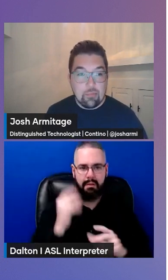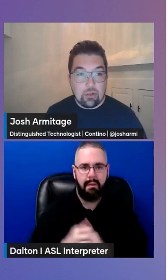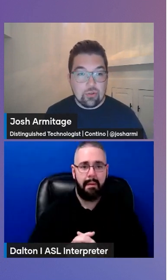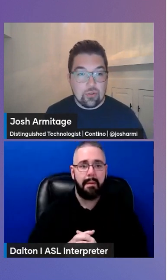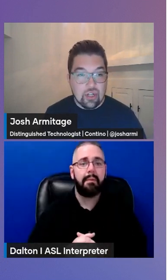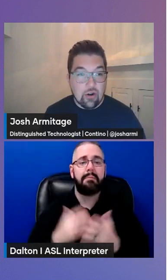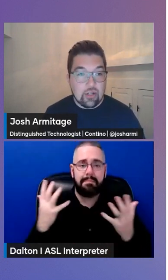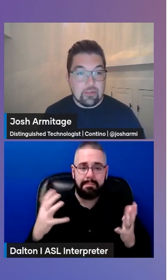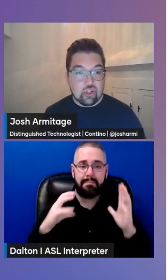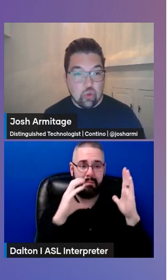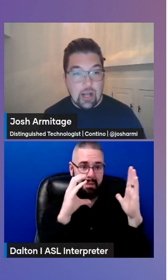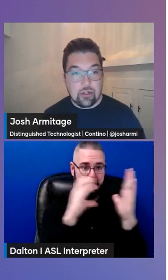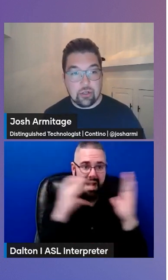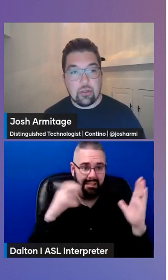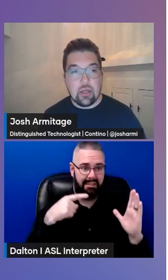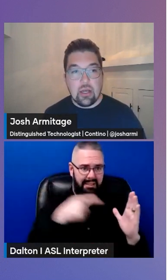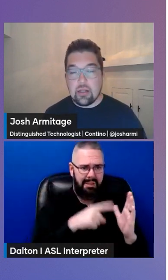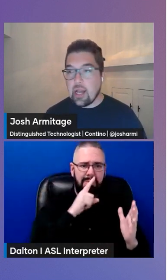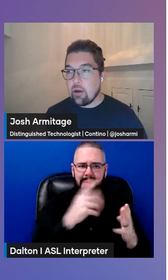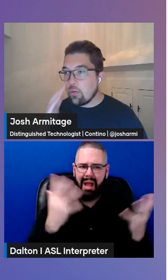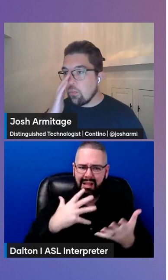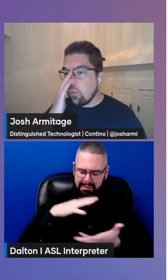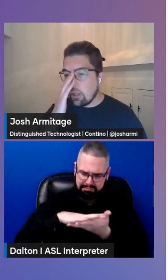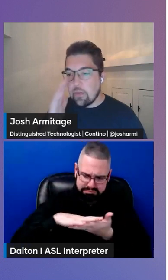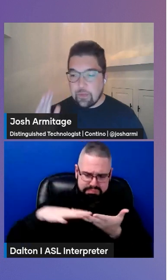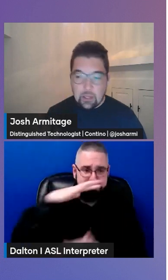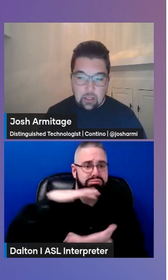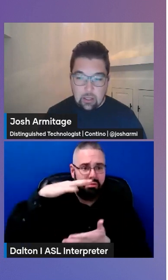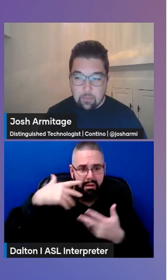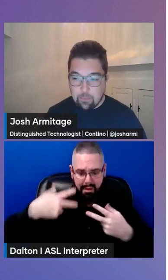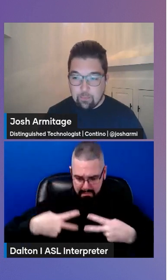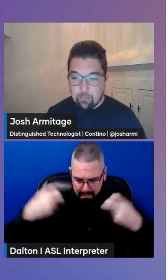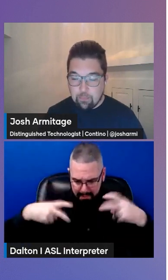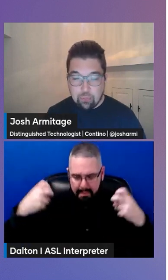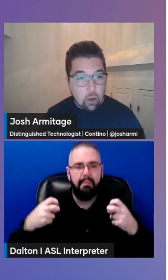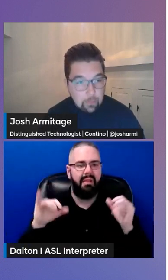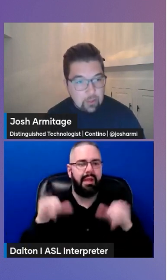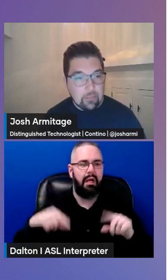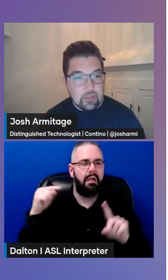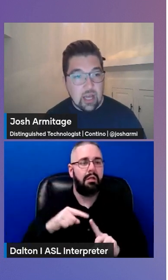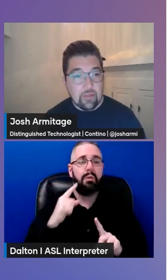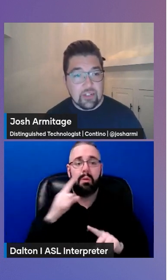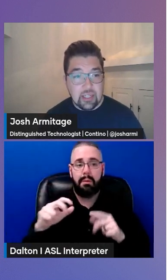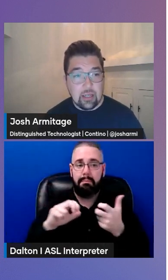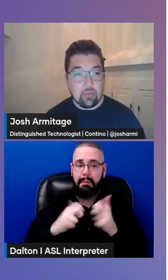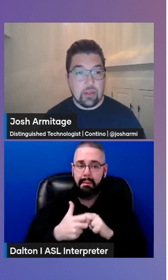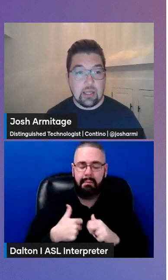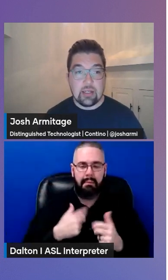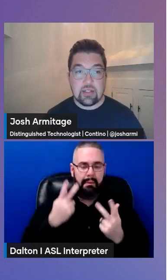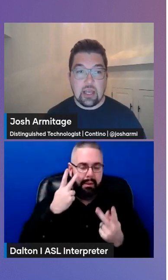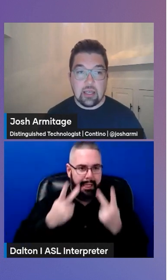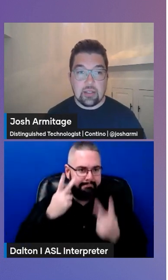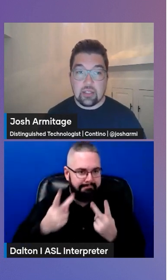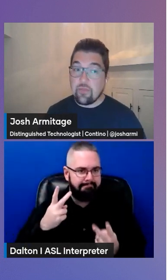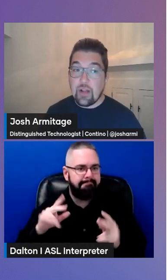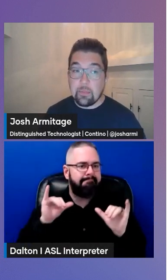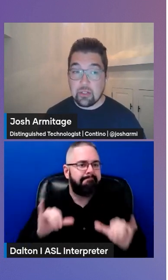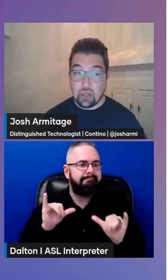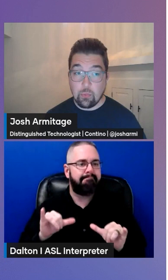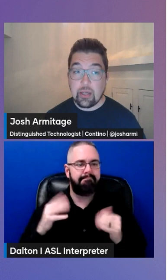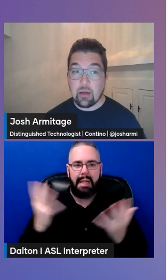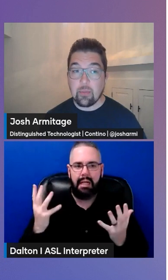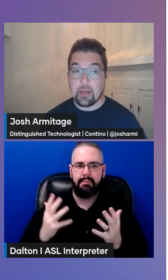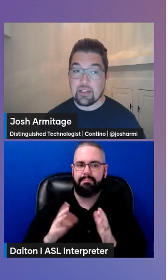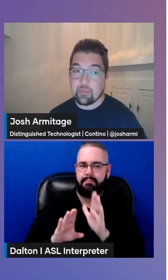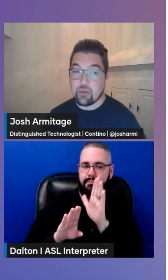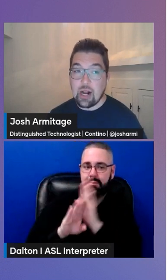saying, modules are an abstraction. Now, one of the problems that I've seen with this is developers